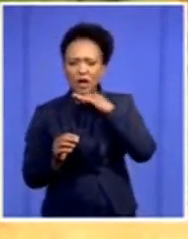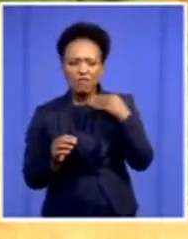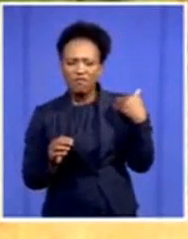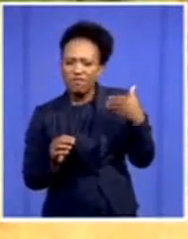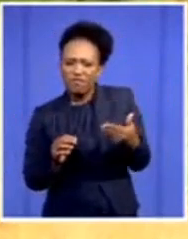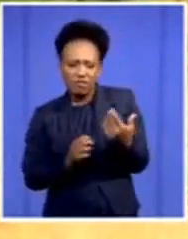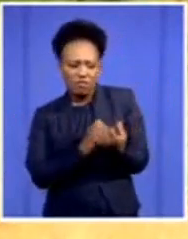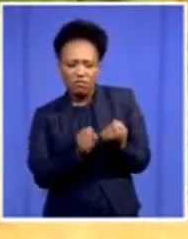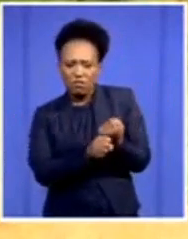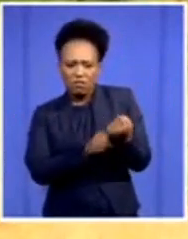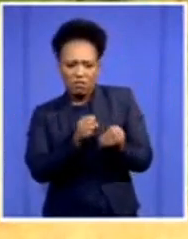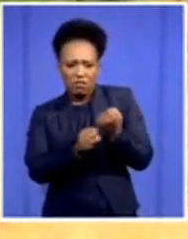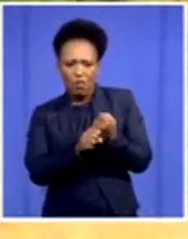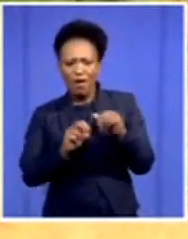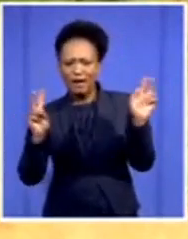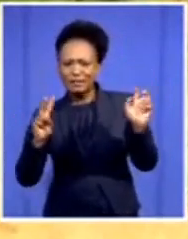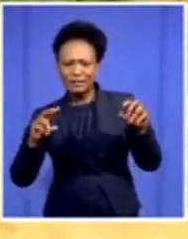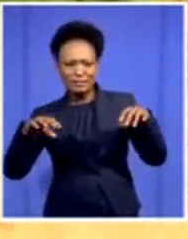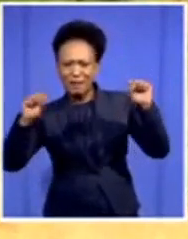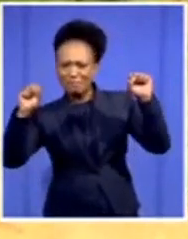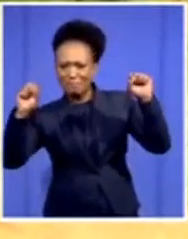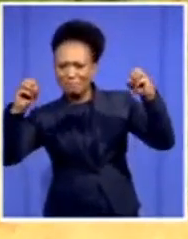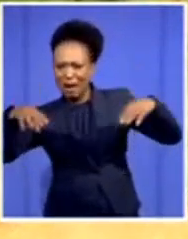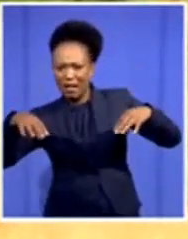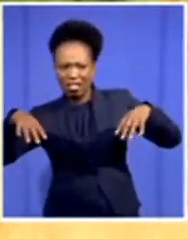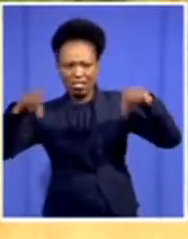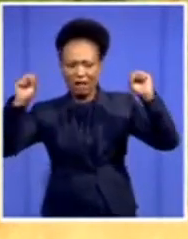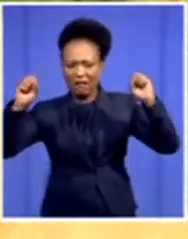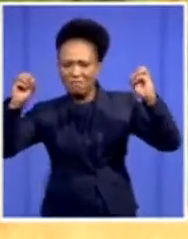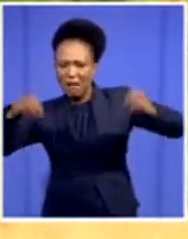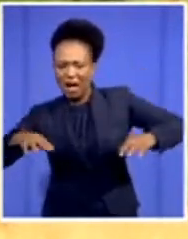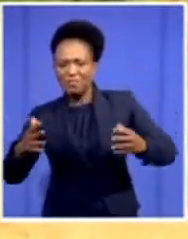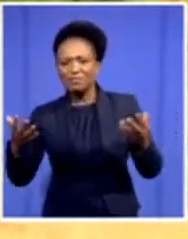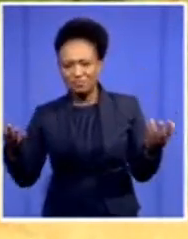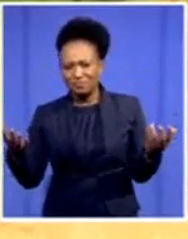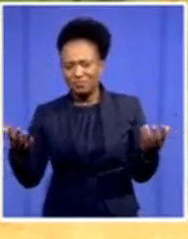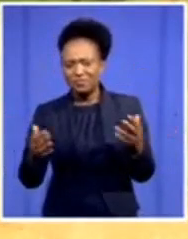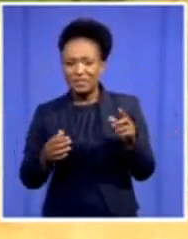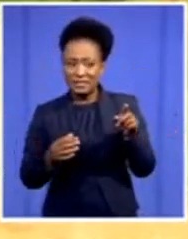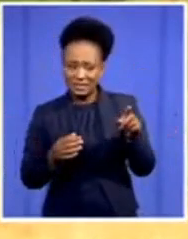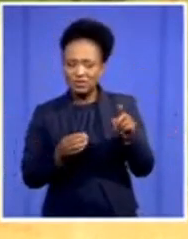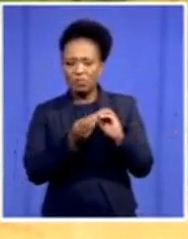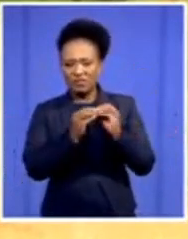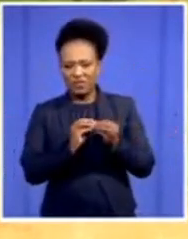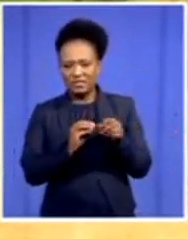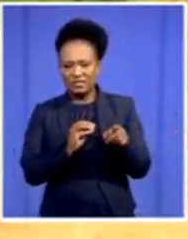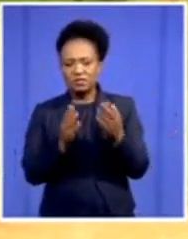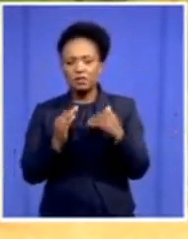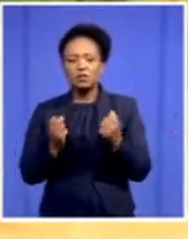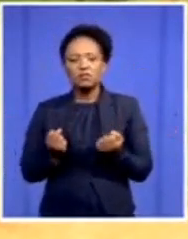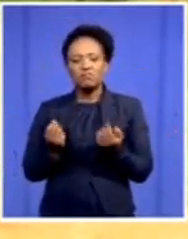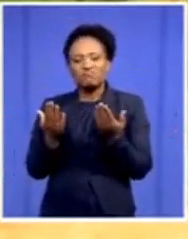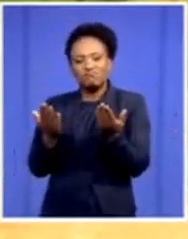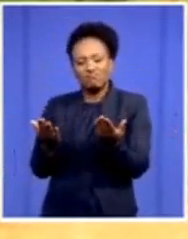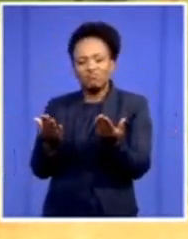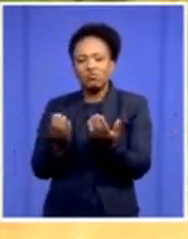all. We're expecting some budget to go towards that. The second area there is the issue of service delivery. Most of the municipalities are struggling